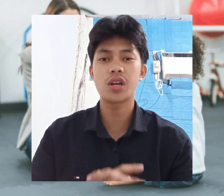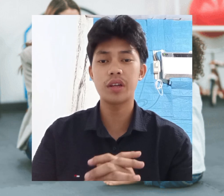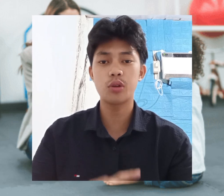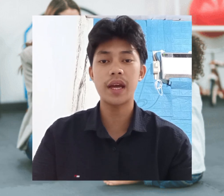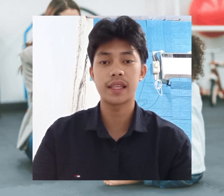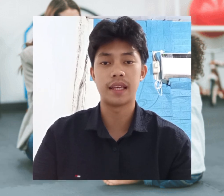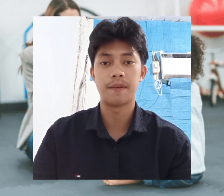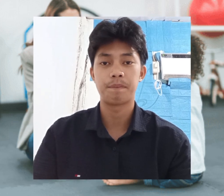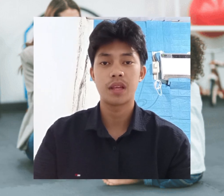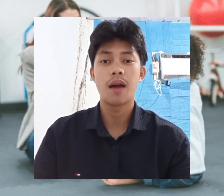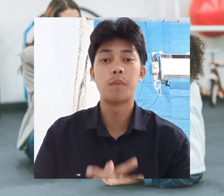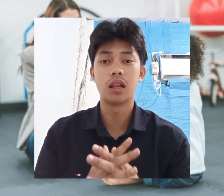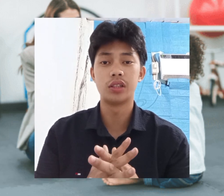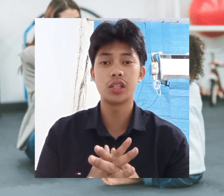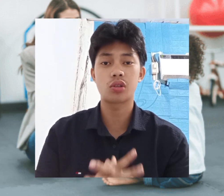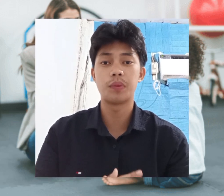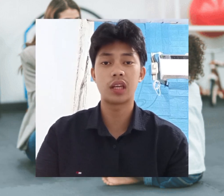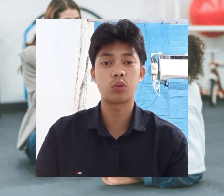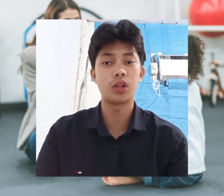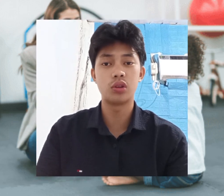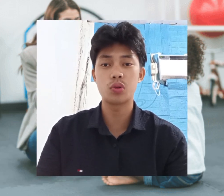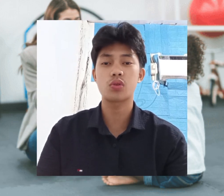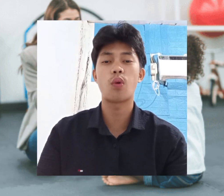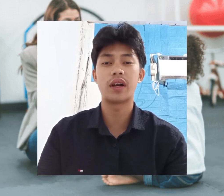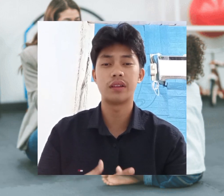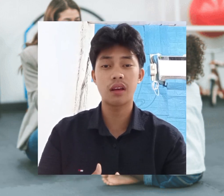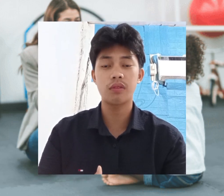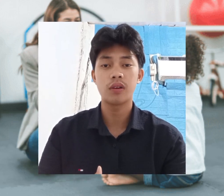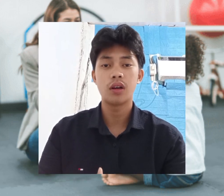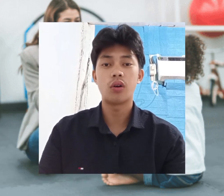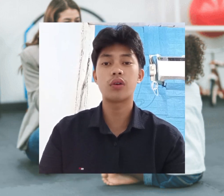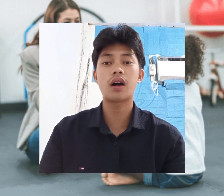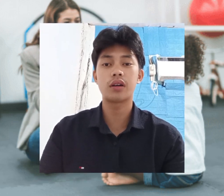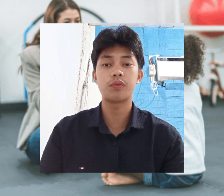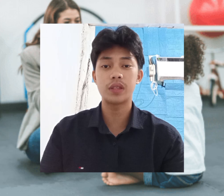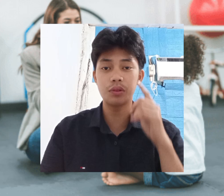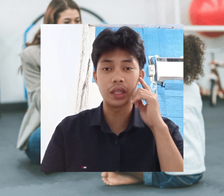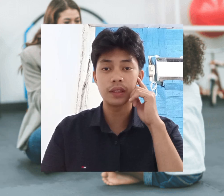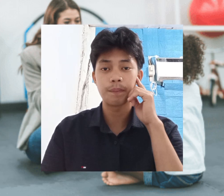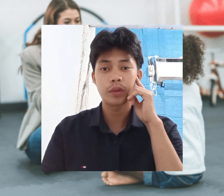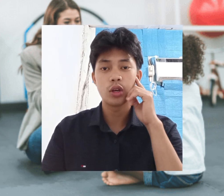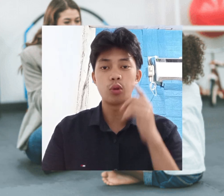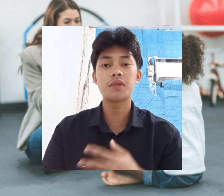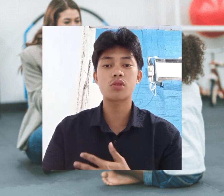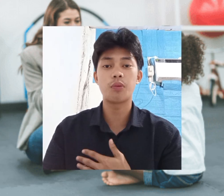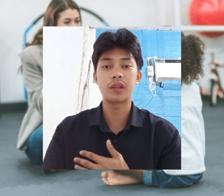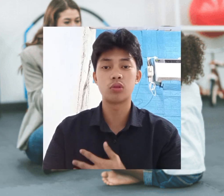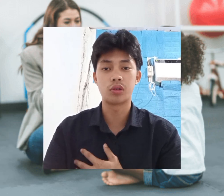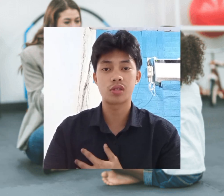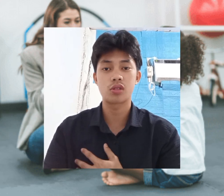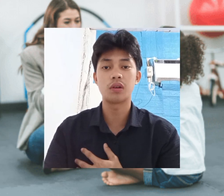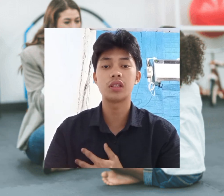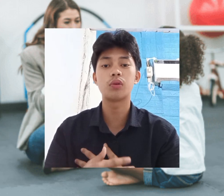we're sharing humanity. By learning to communicate with those who are deaf or hard of hearing, we must